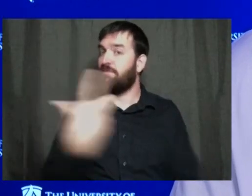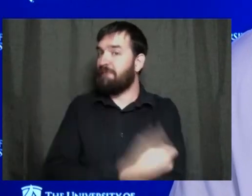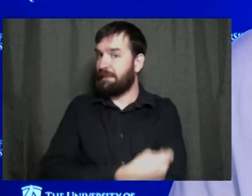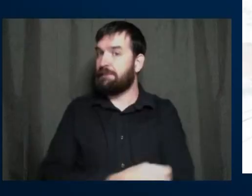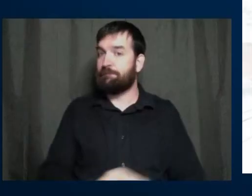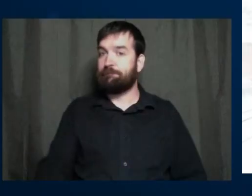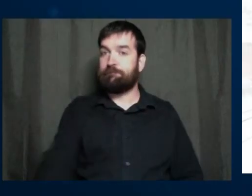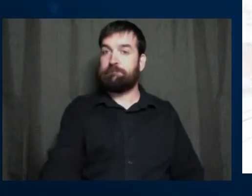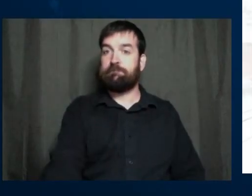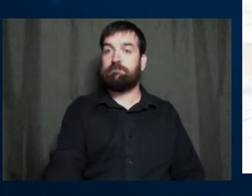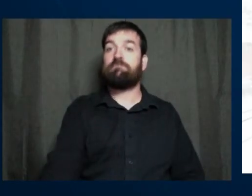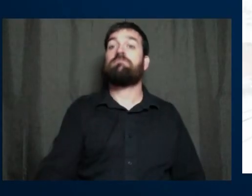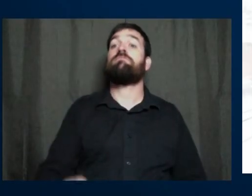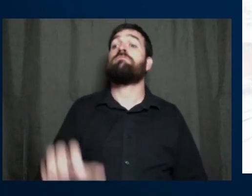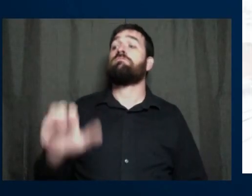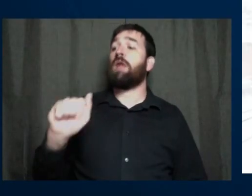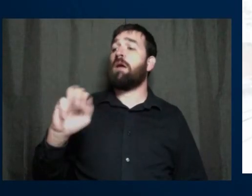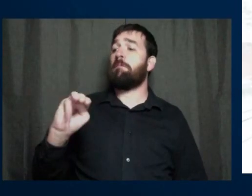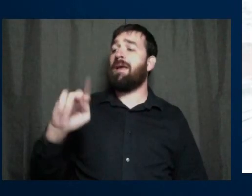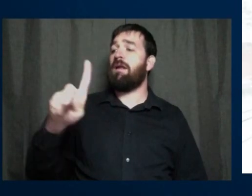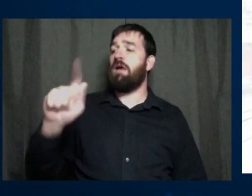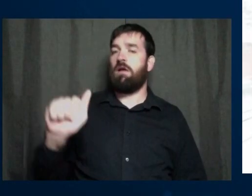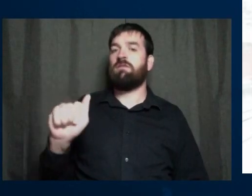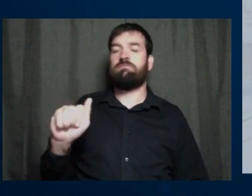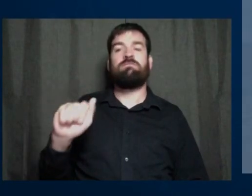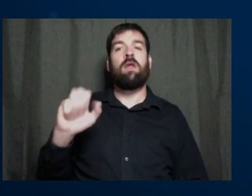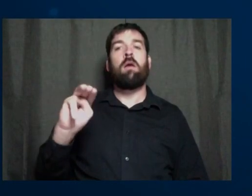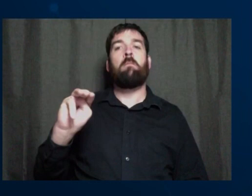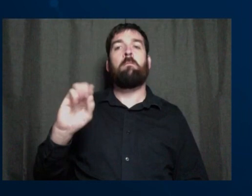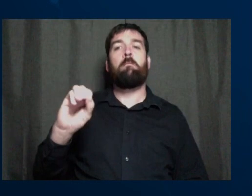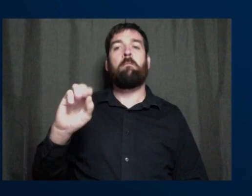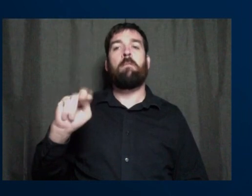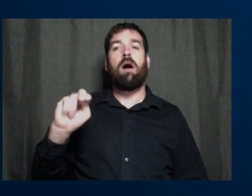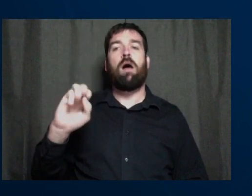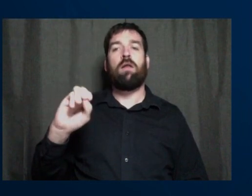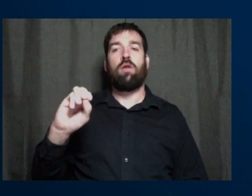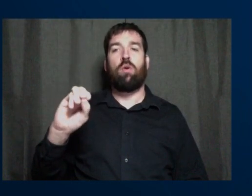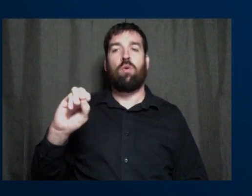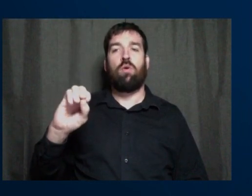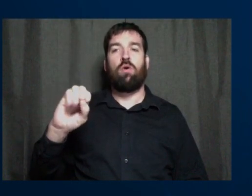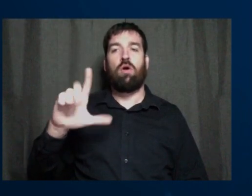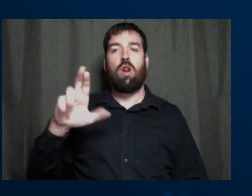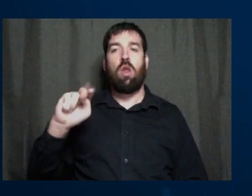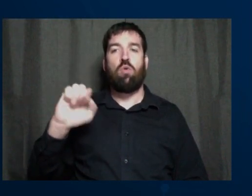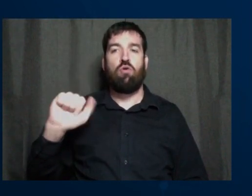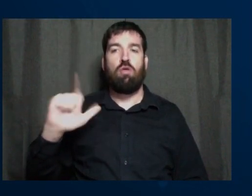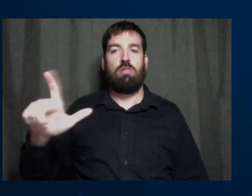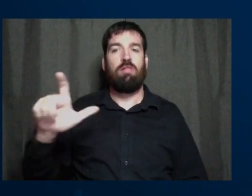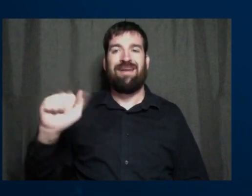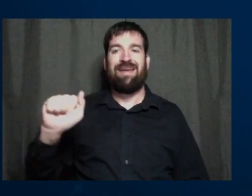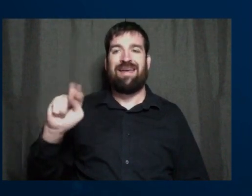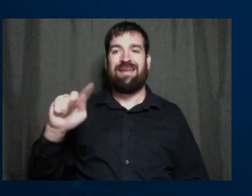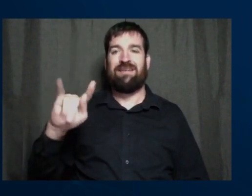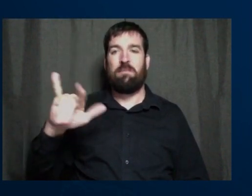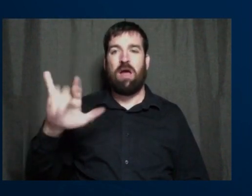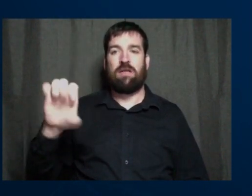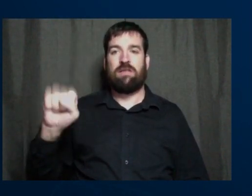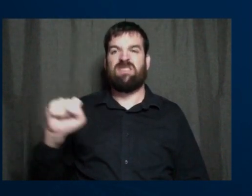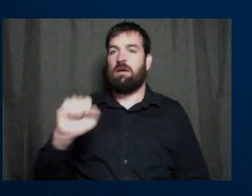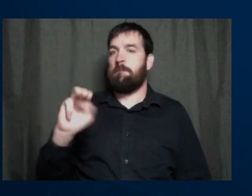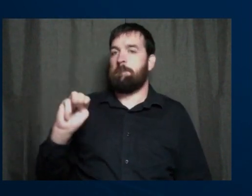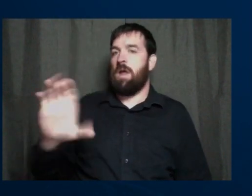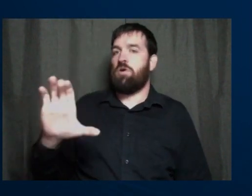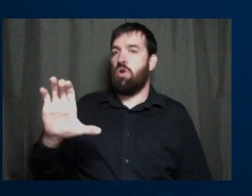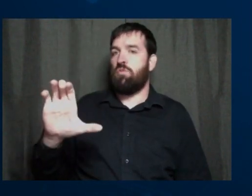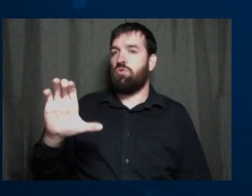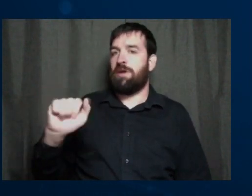Amanda, should pregnant people, this is a monoclonal antibody question. We had a guest on this week, and so a lot of leftover questions about that. What impact